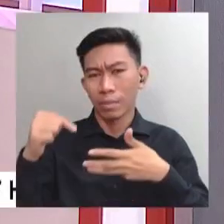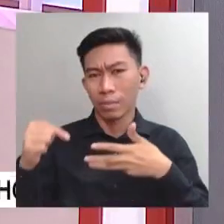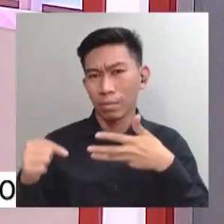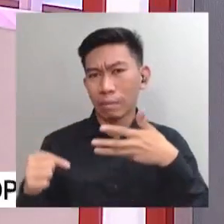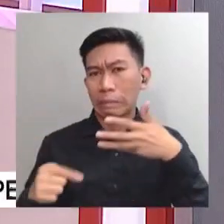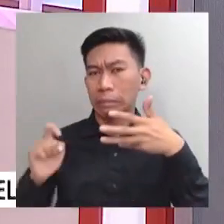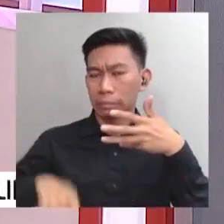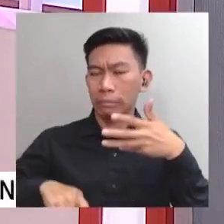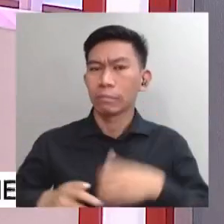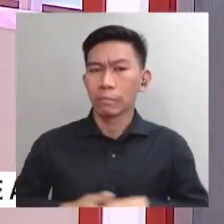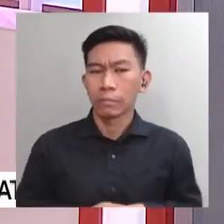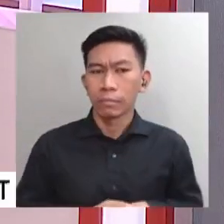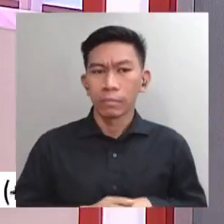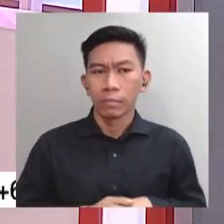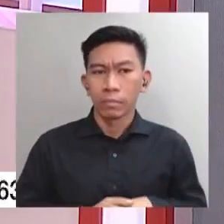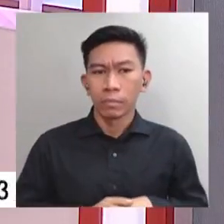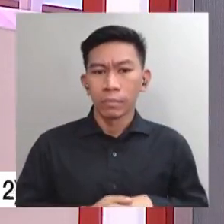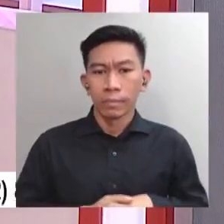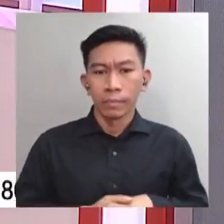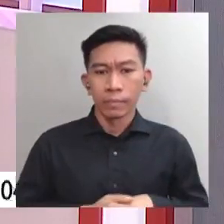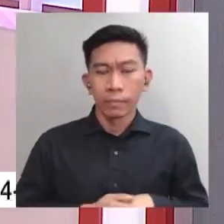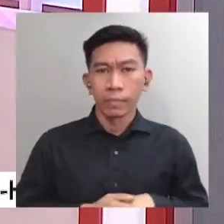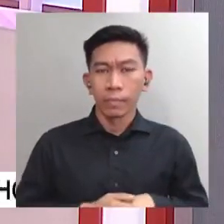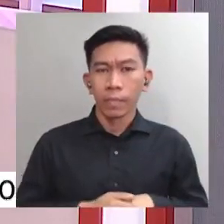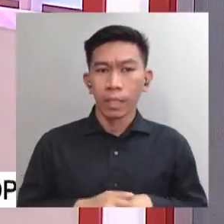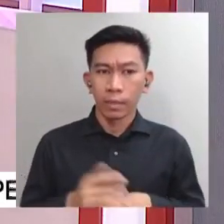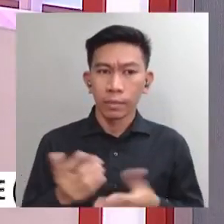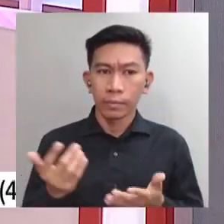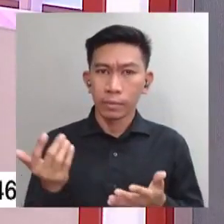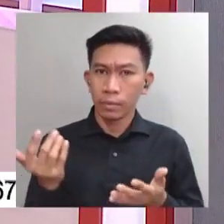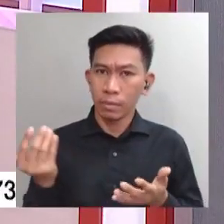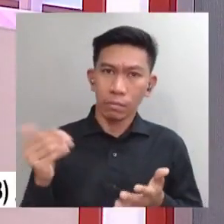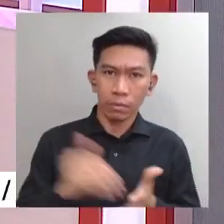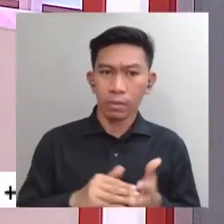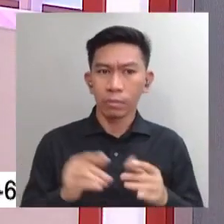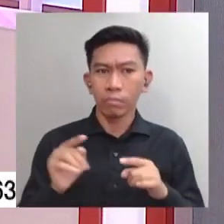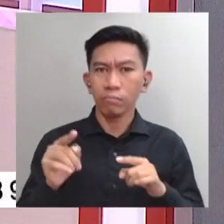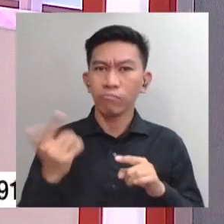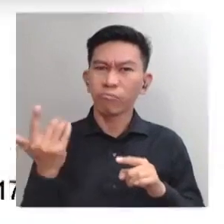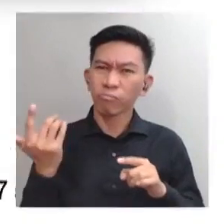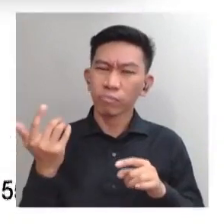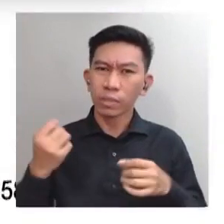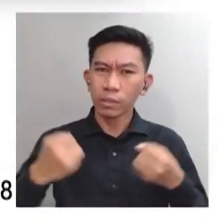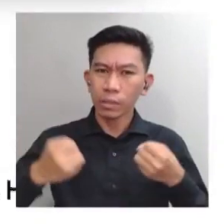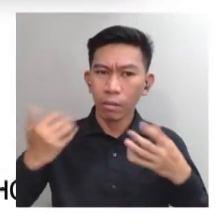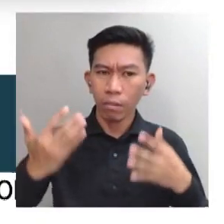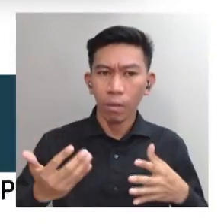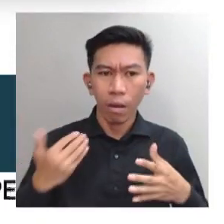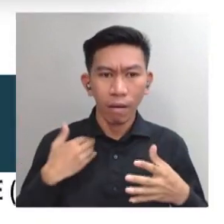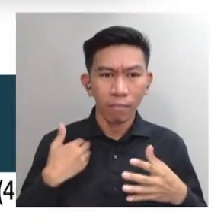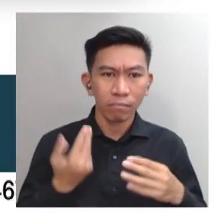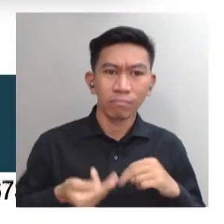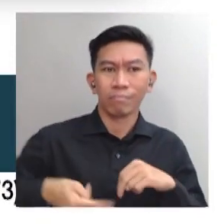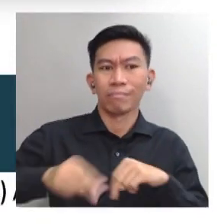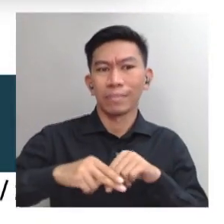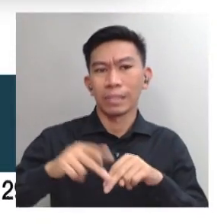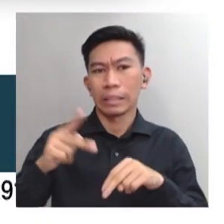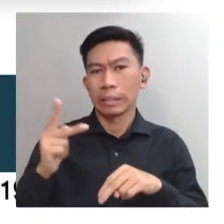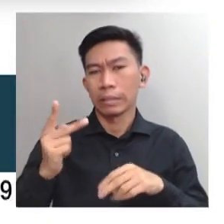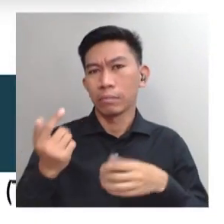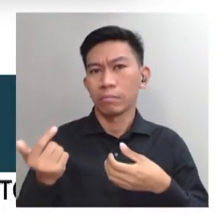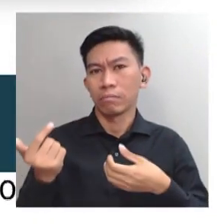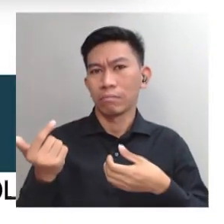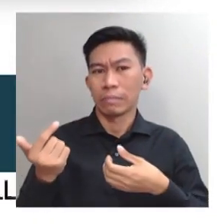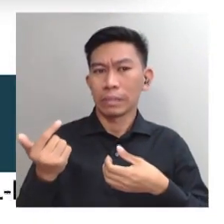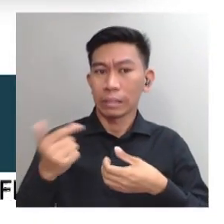Well, after a bit of reprieve last week, motorists are again bracing for higher pump prices Tuesday. Kerosene prices will see the biggest jump at